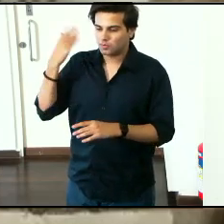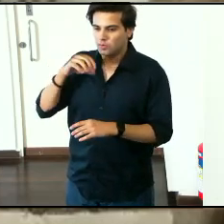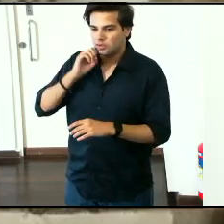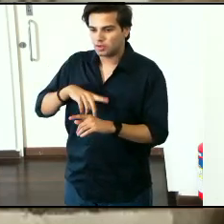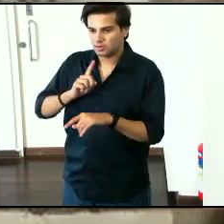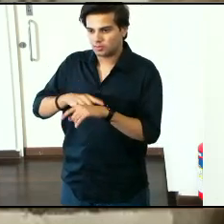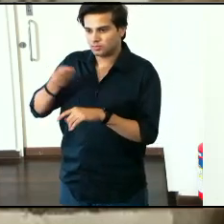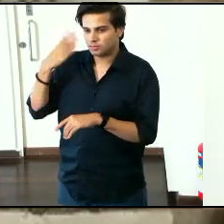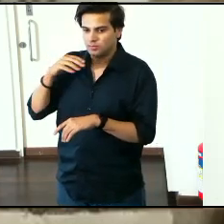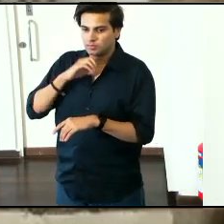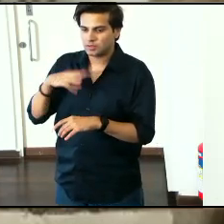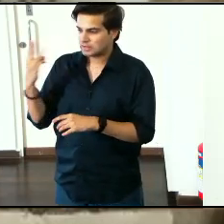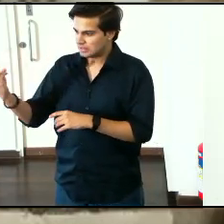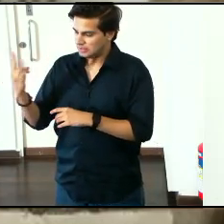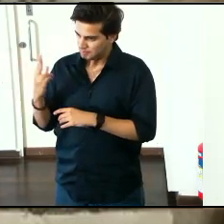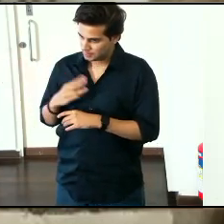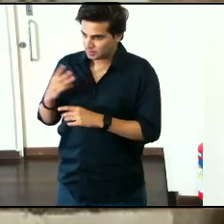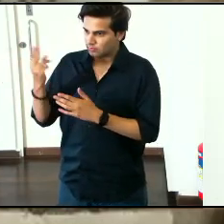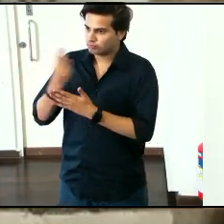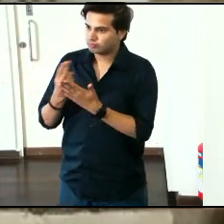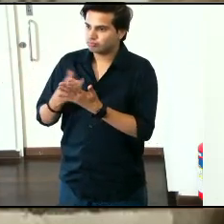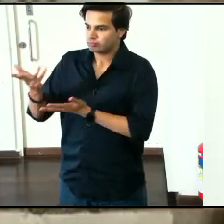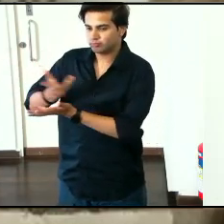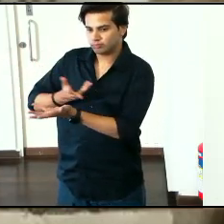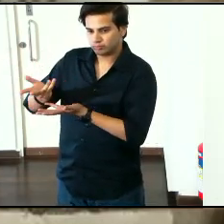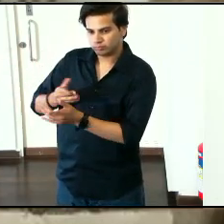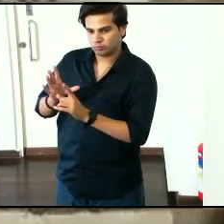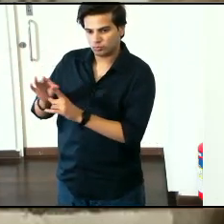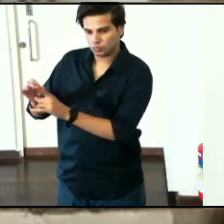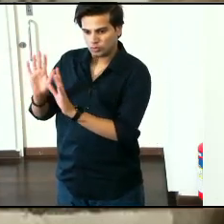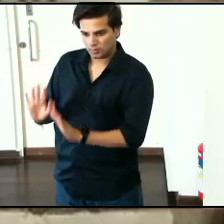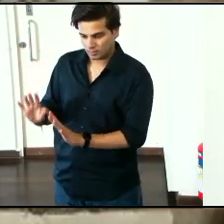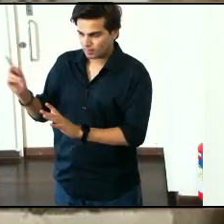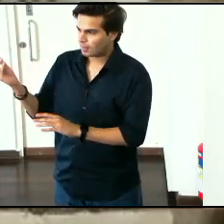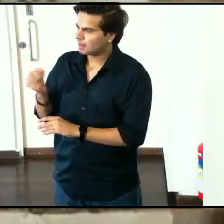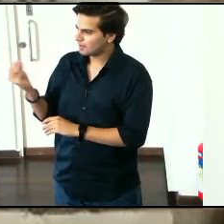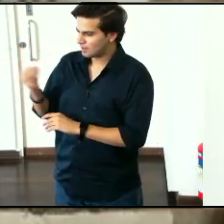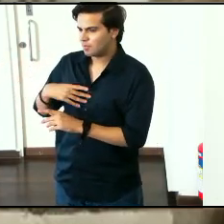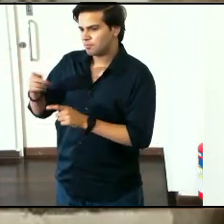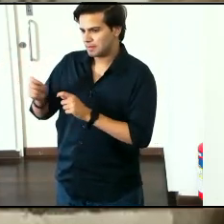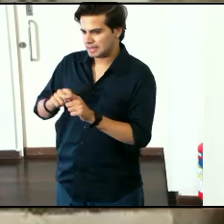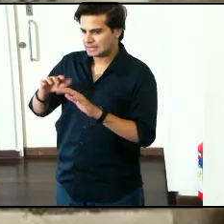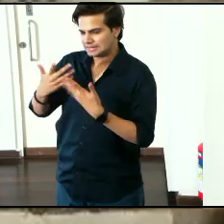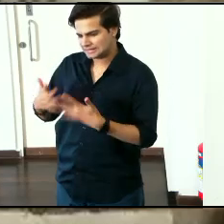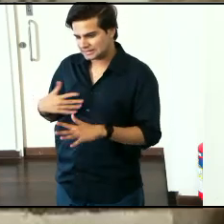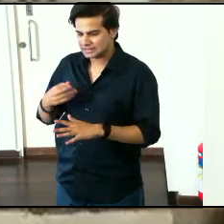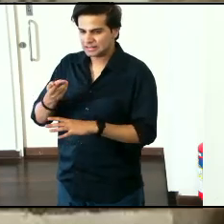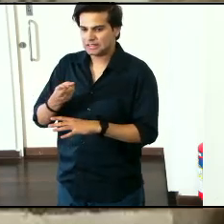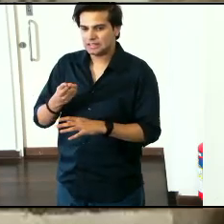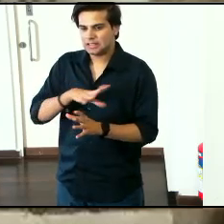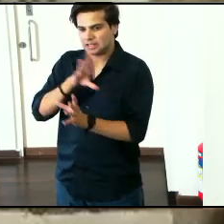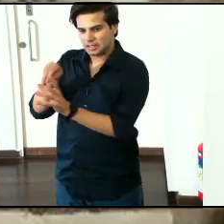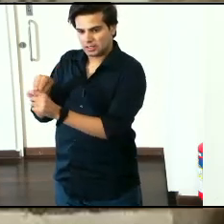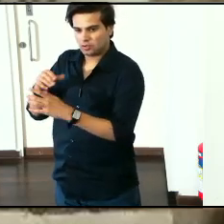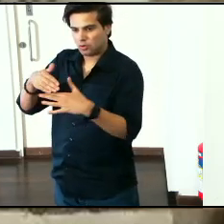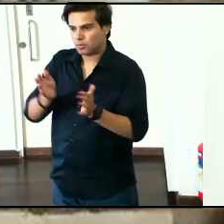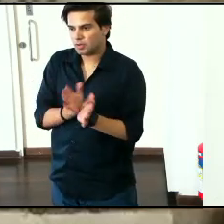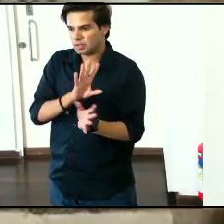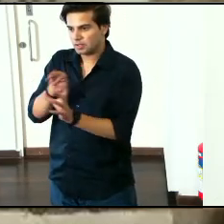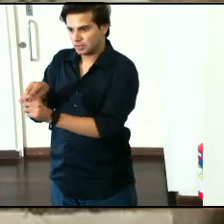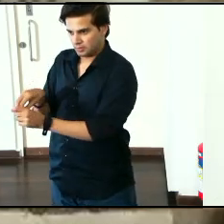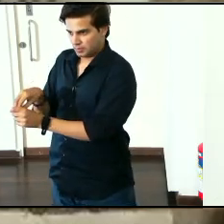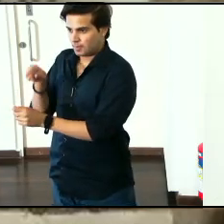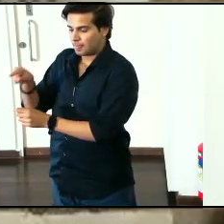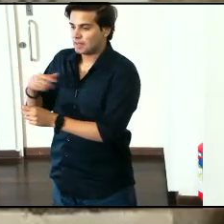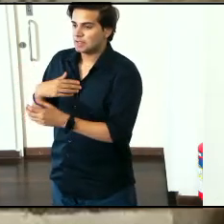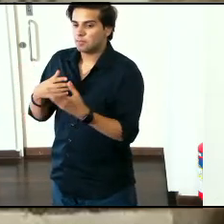had 3 paisa to rub between the three of us. But we somehow managed to rent Kidwai Nagar Community Hall for a